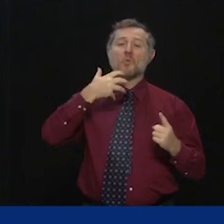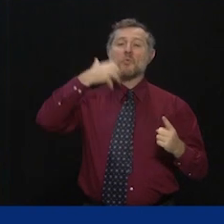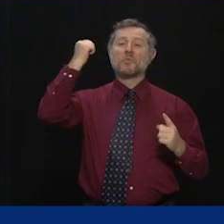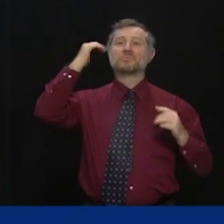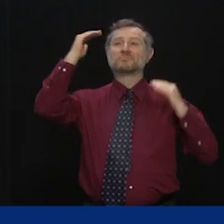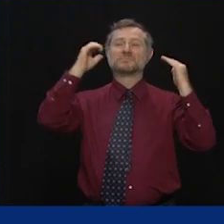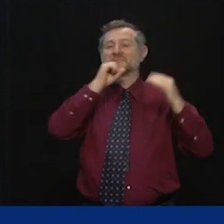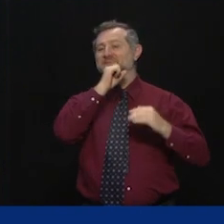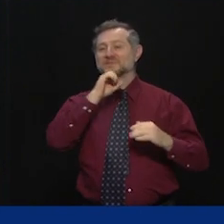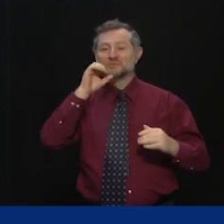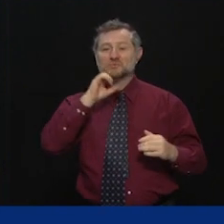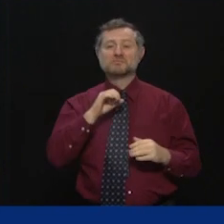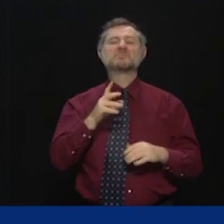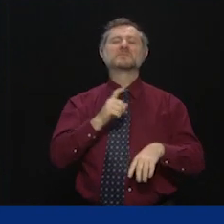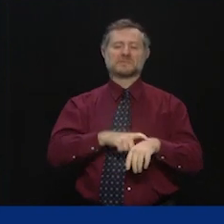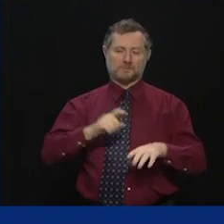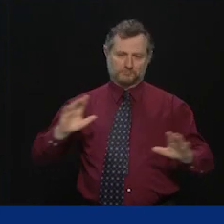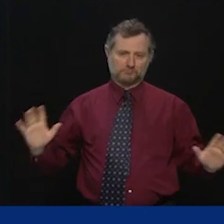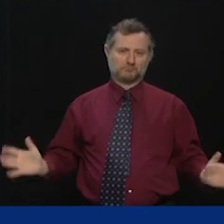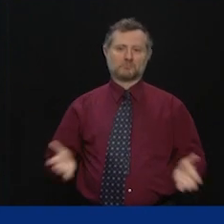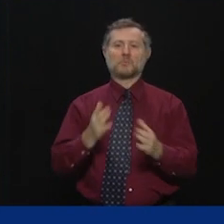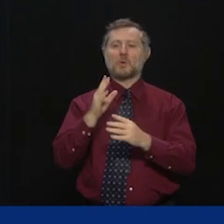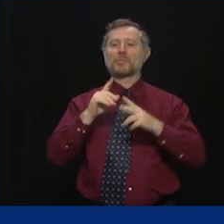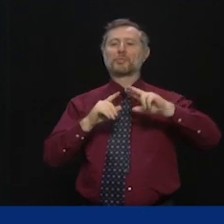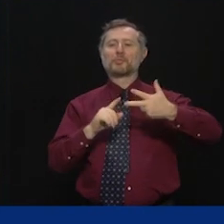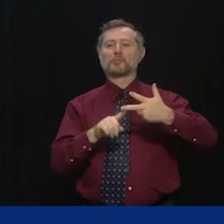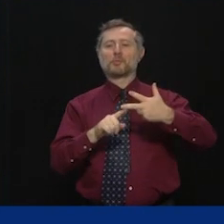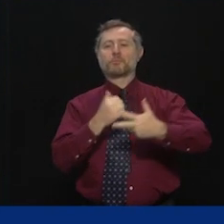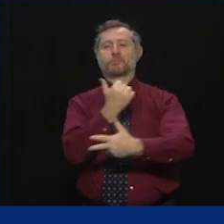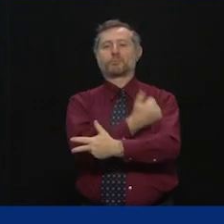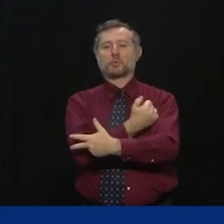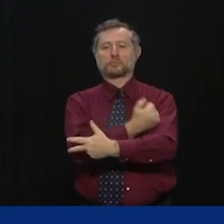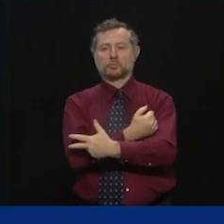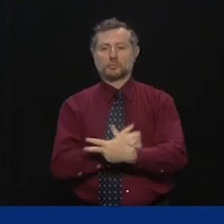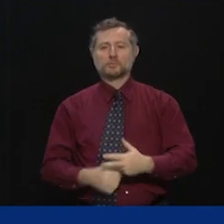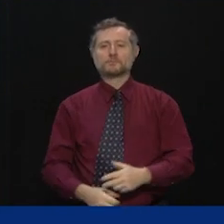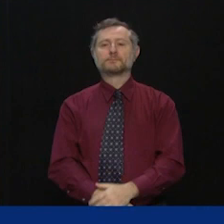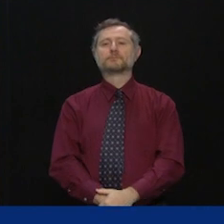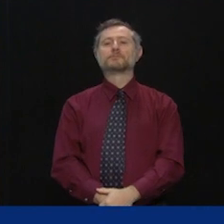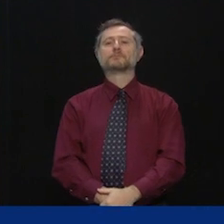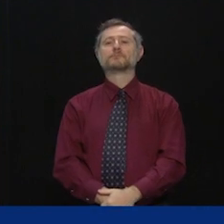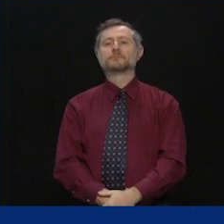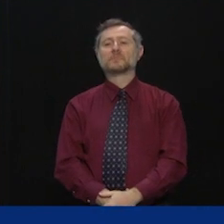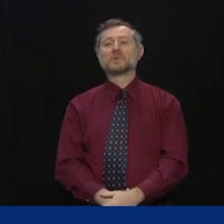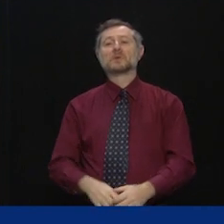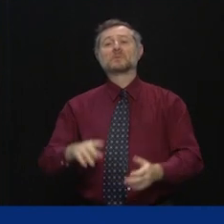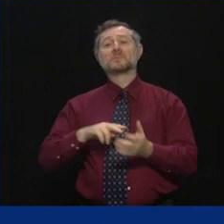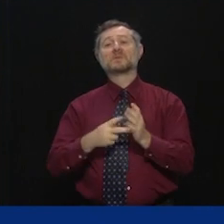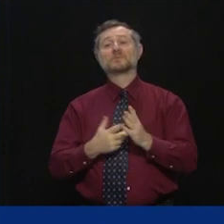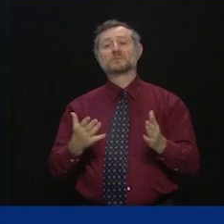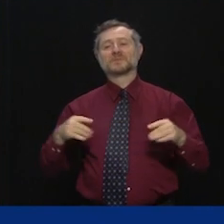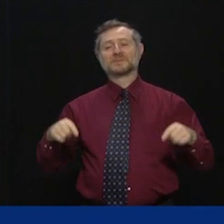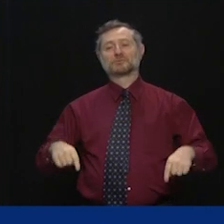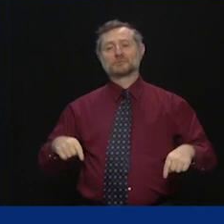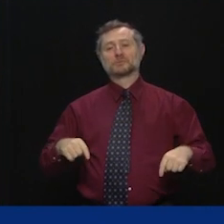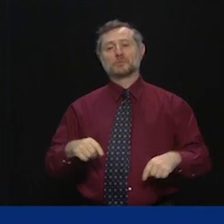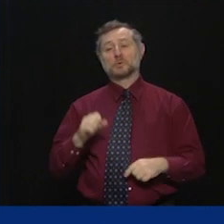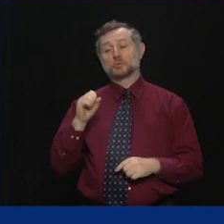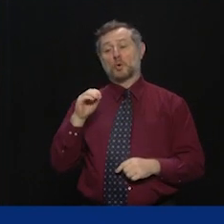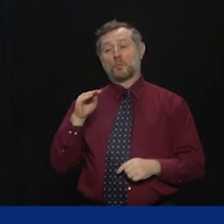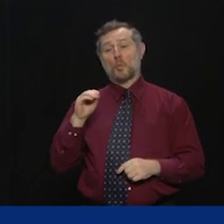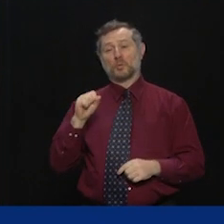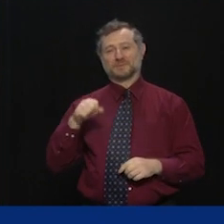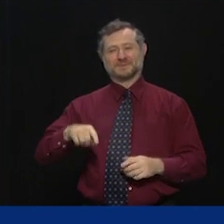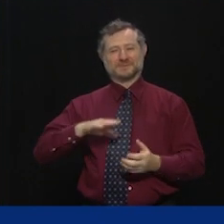get the booster. And so the good folks here at Somos, the good folks here at Bay Eden have already been providing